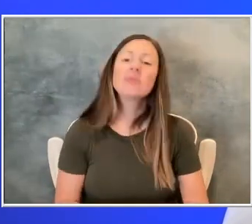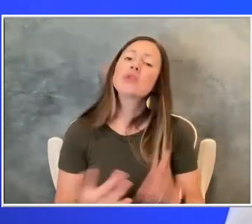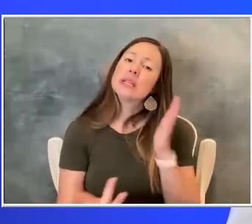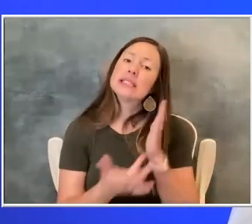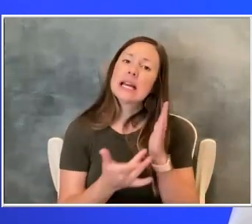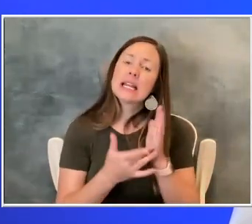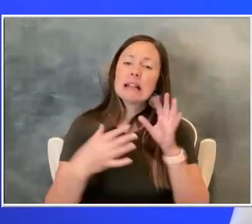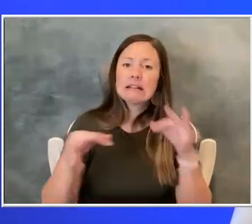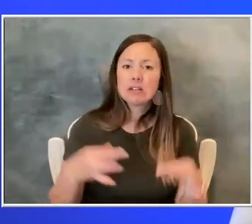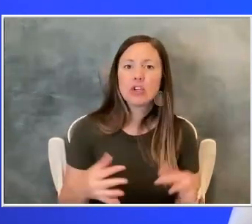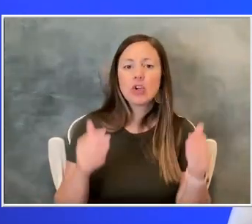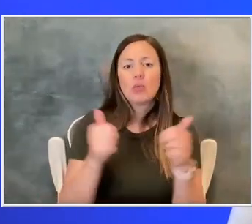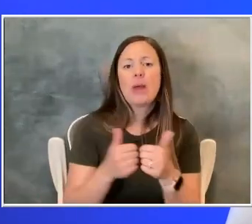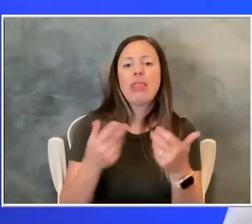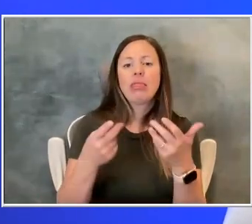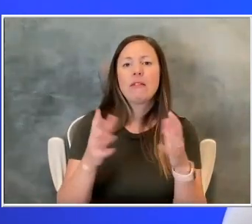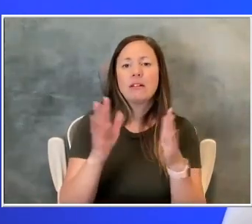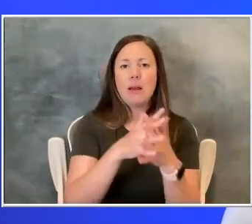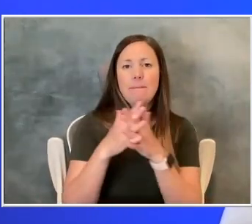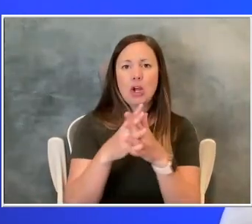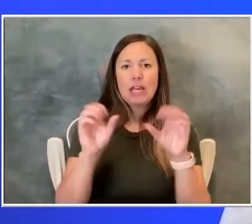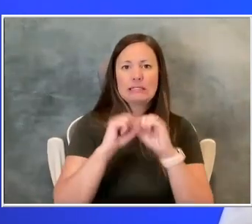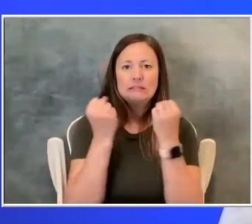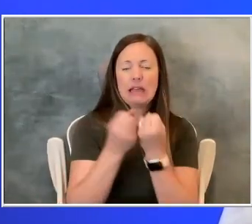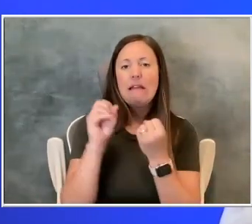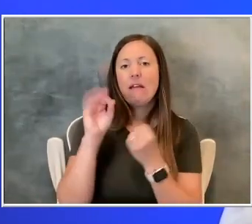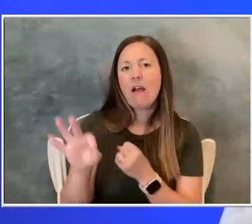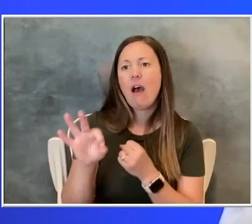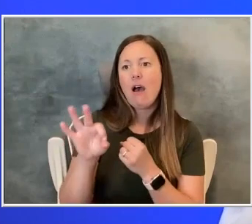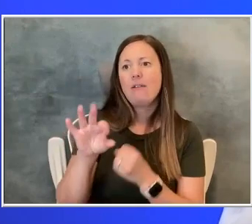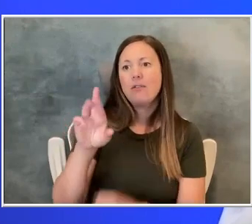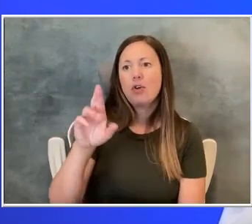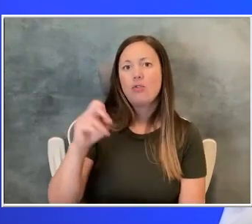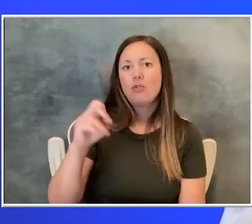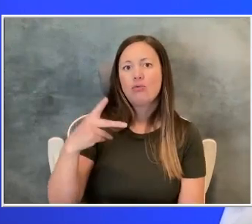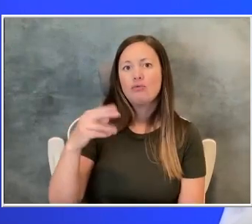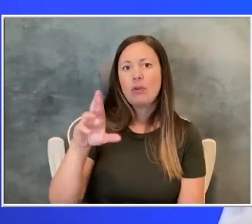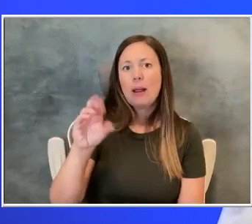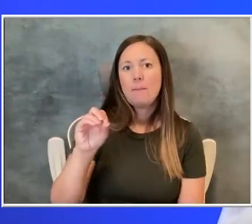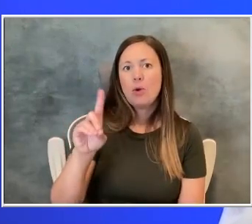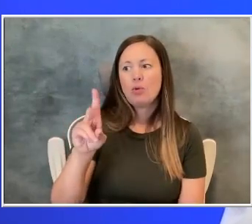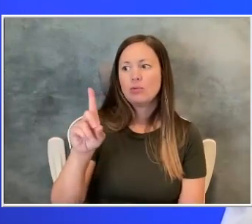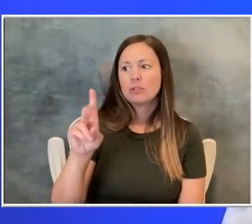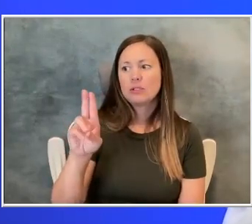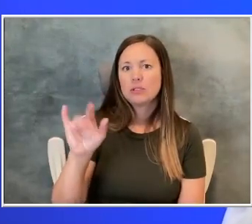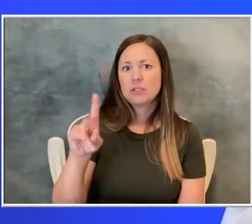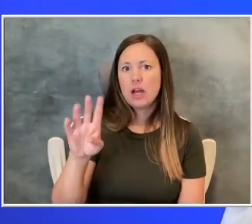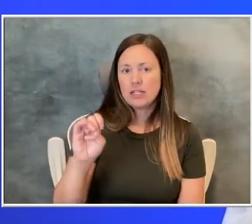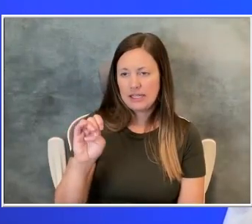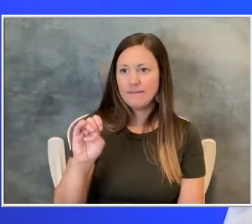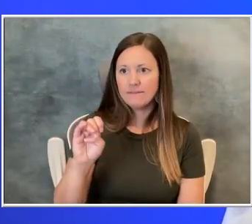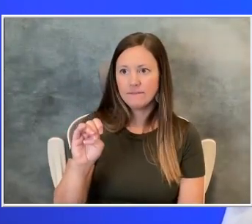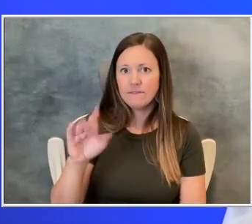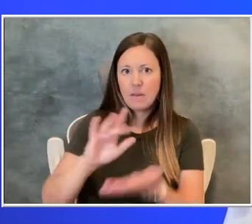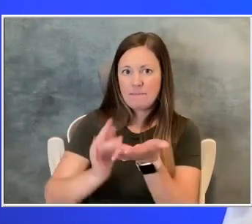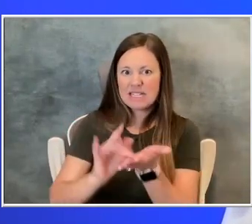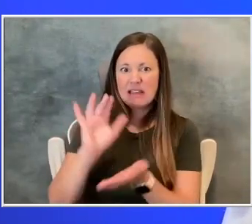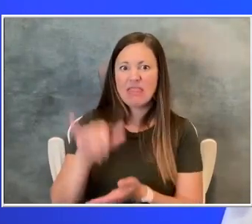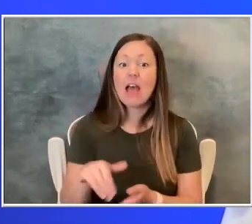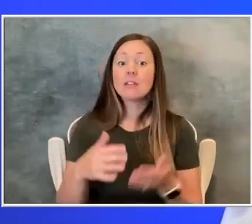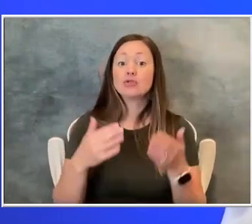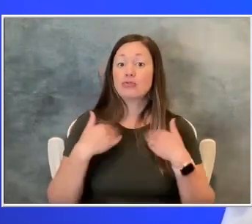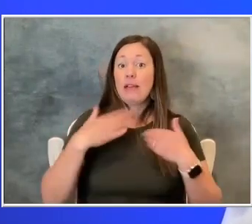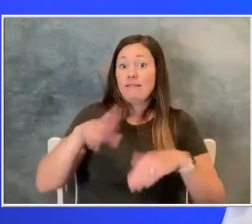Reproductive Medicine is the inability to have a child naturally and up to a year's worth of trying. That's the